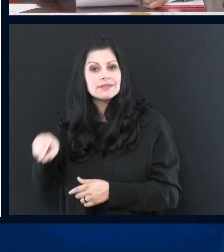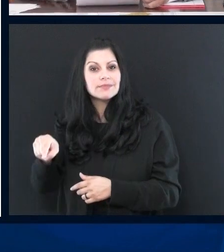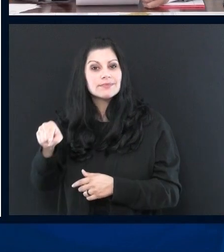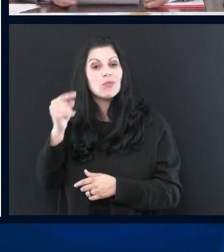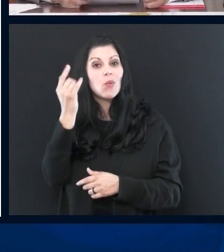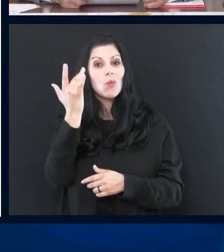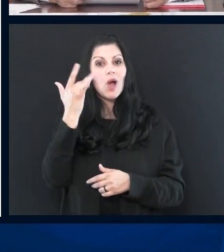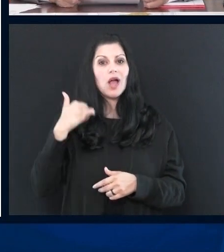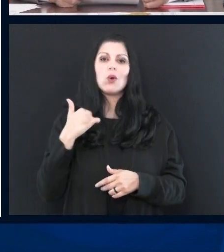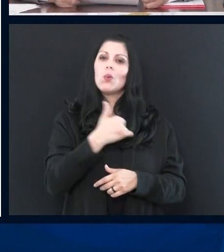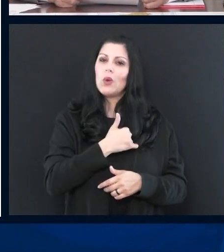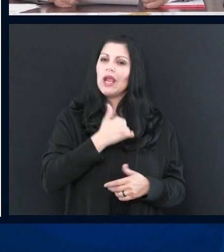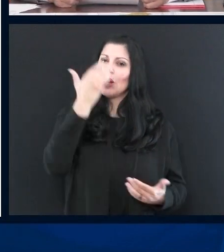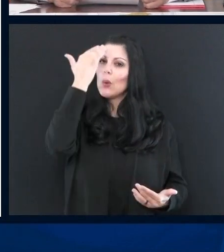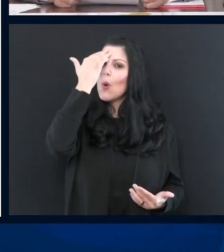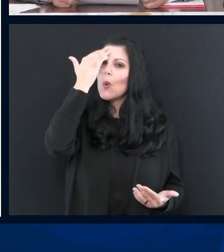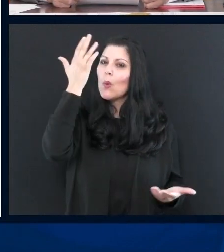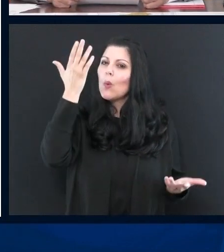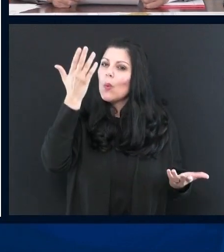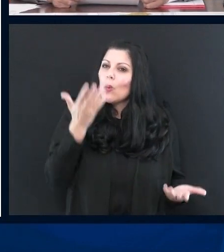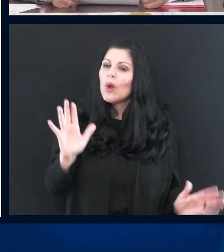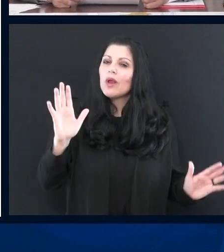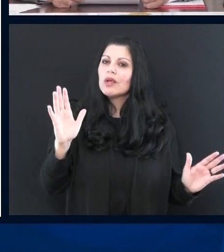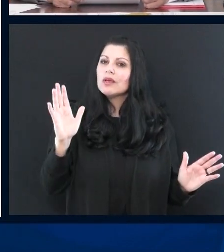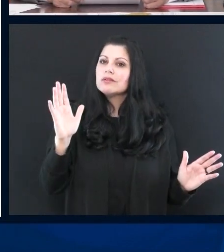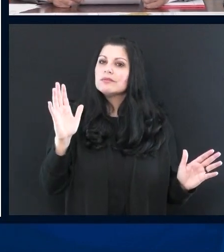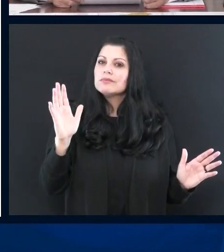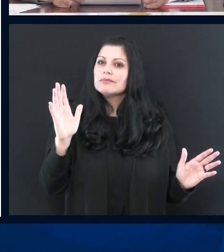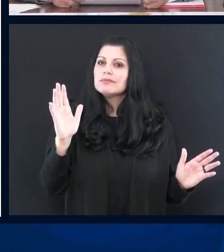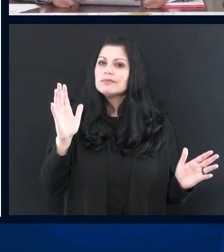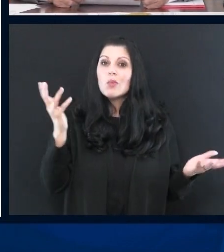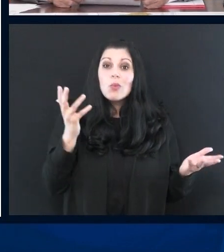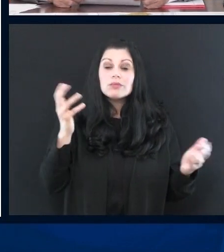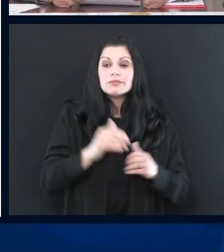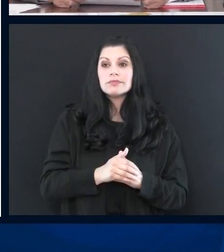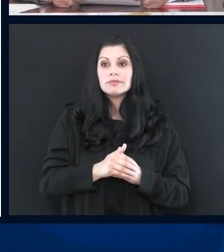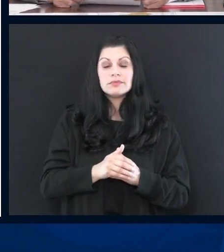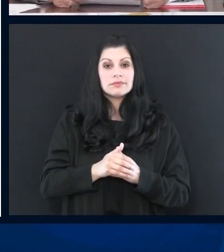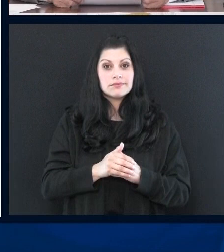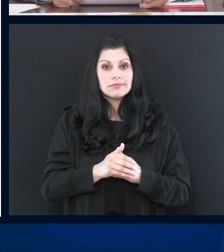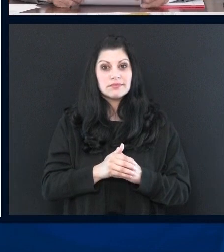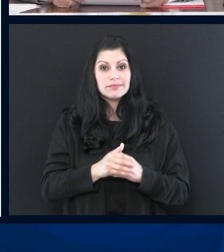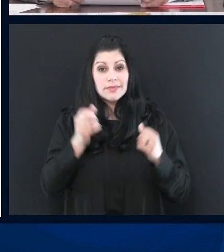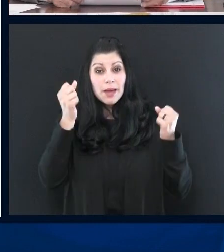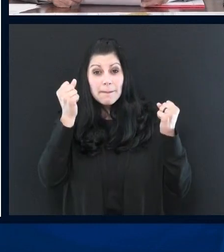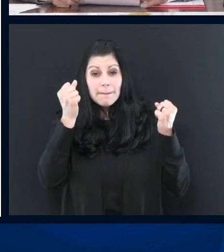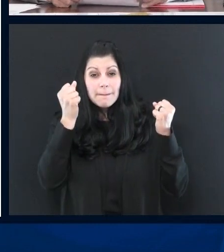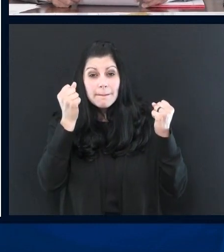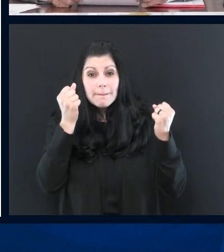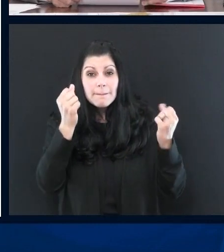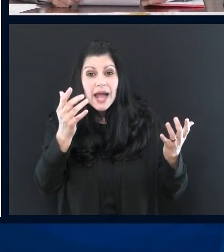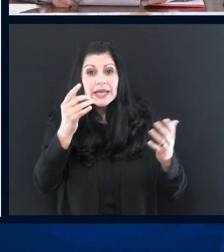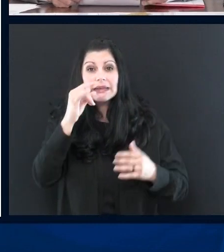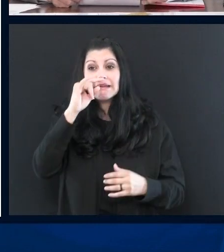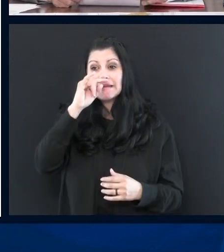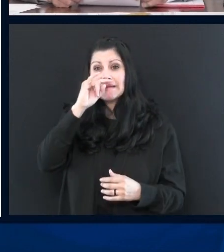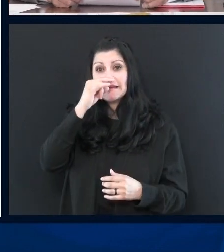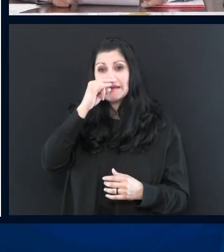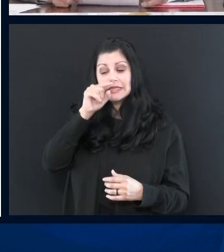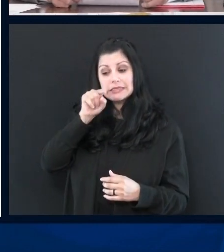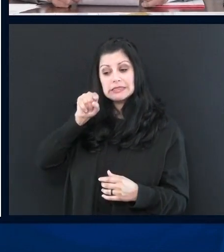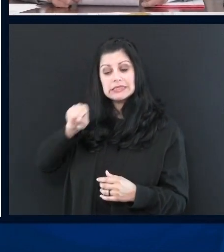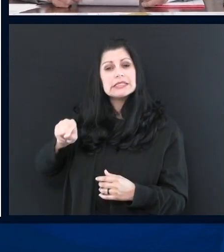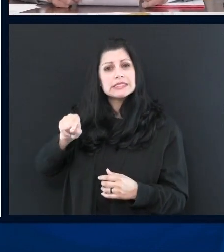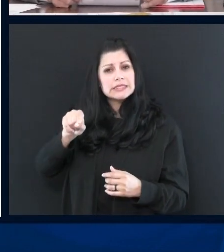every last one of us know, so many kids if we don't put a face on them and everything,